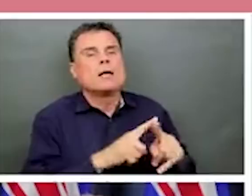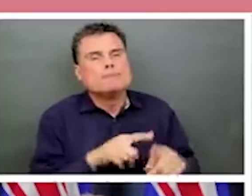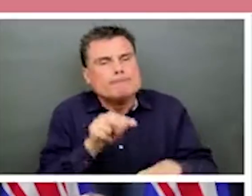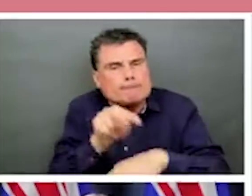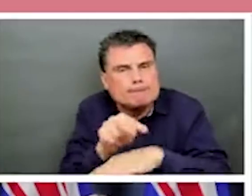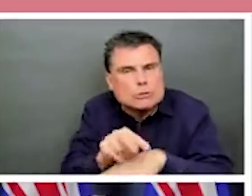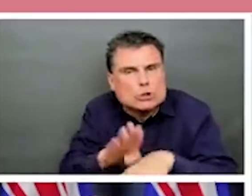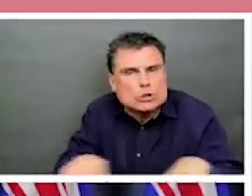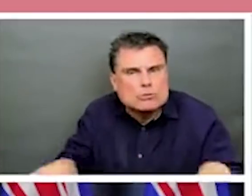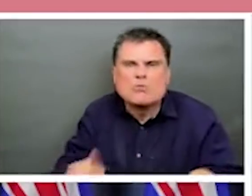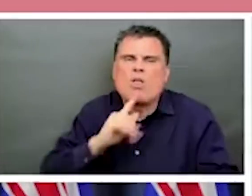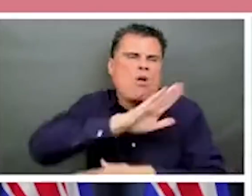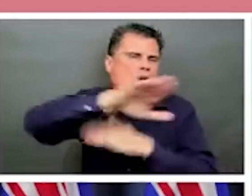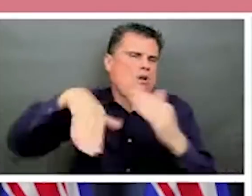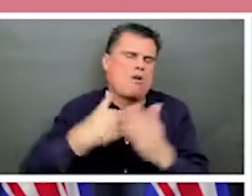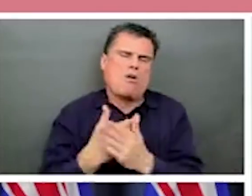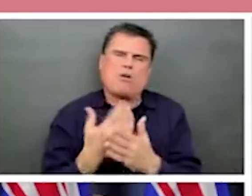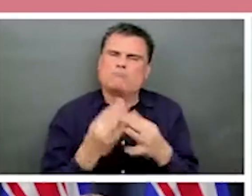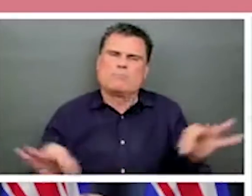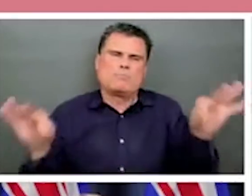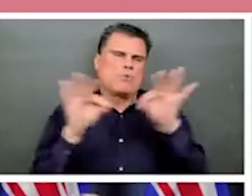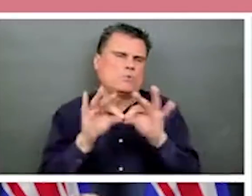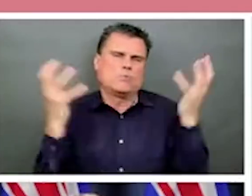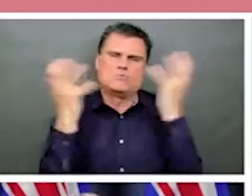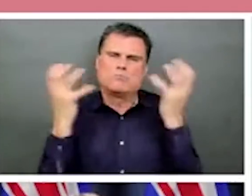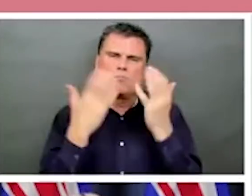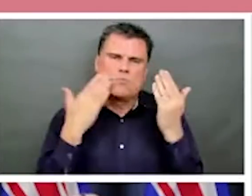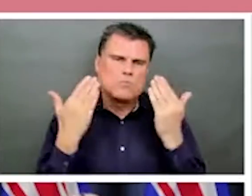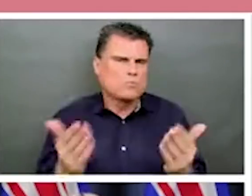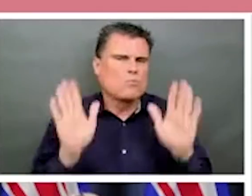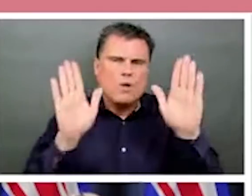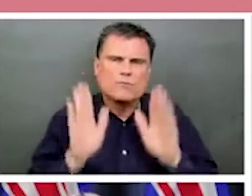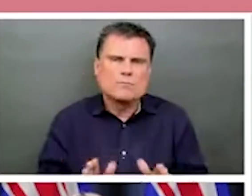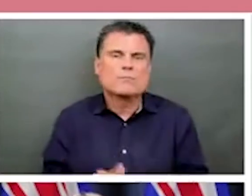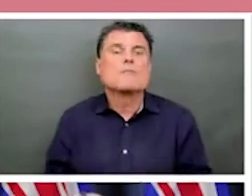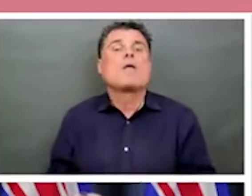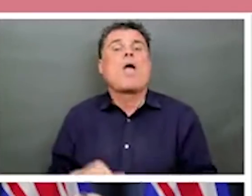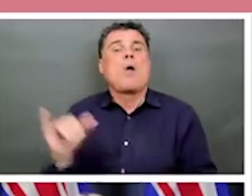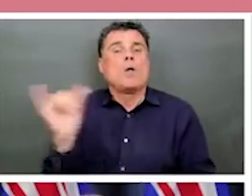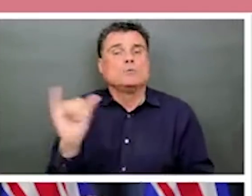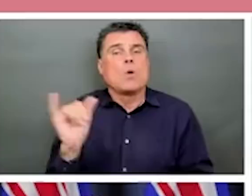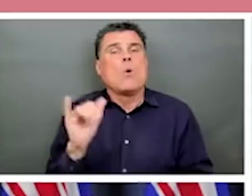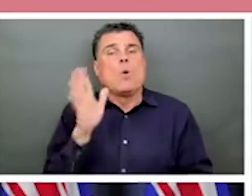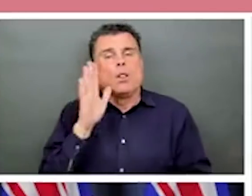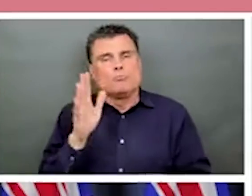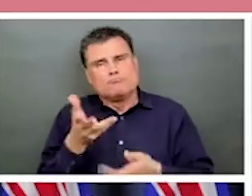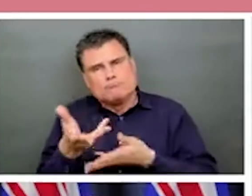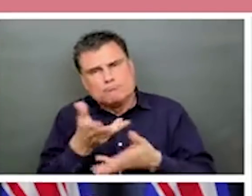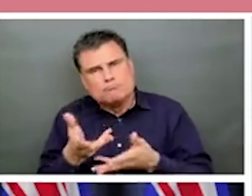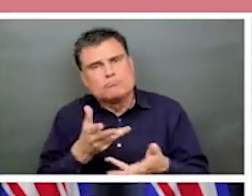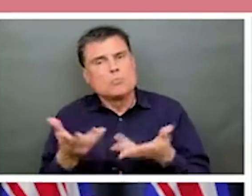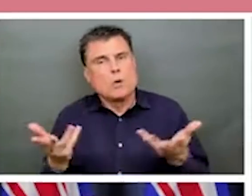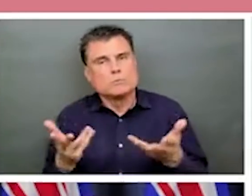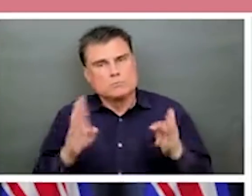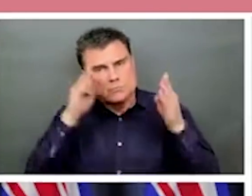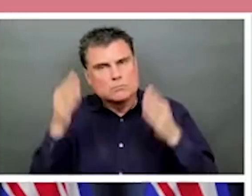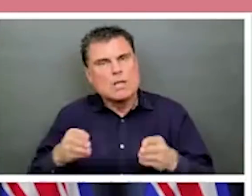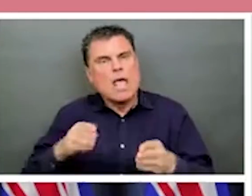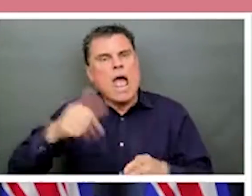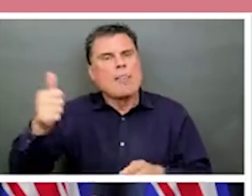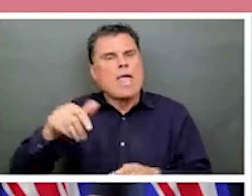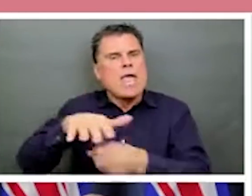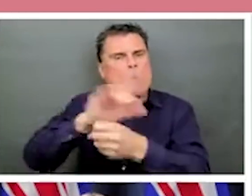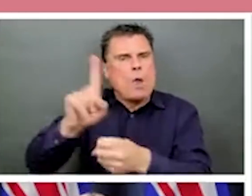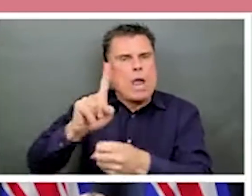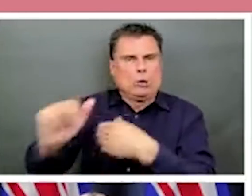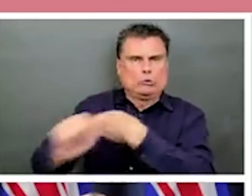be focusing again on those higher risk industries where we're seeing challenges, including